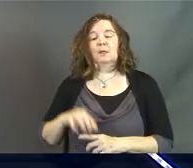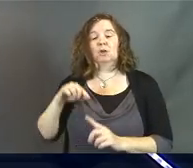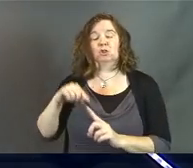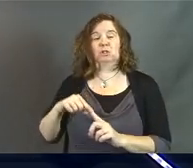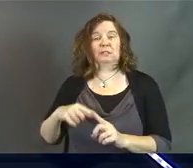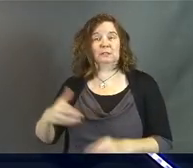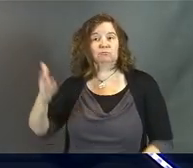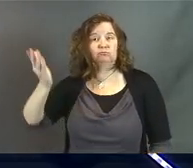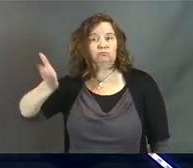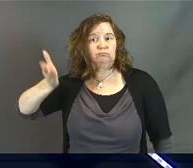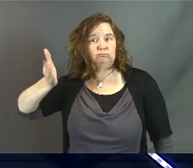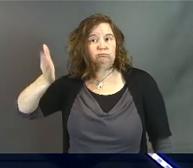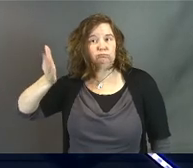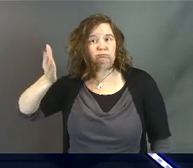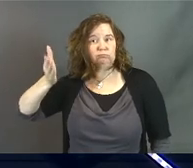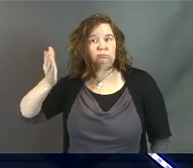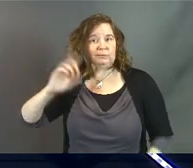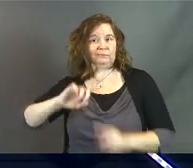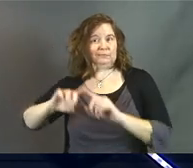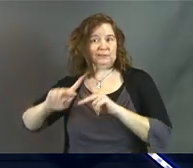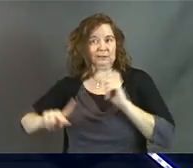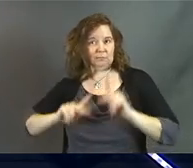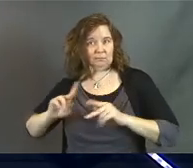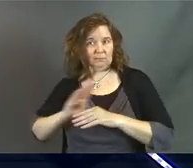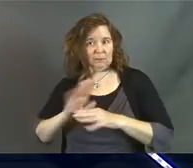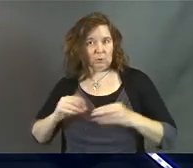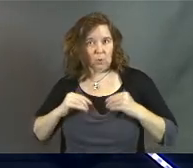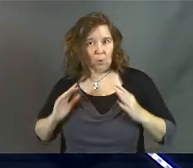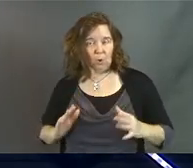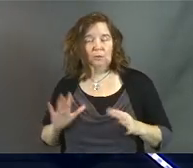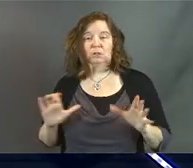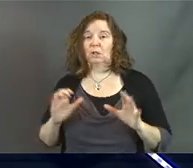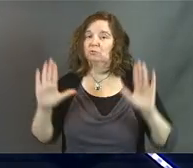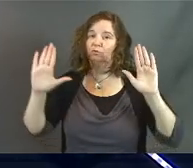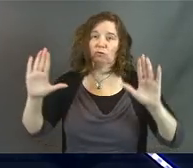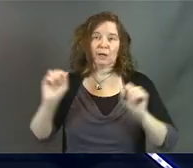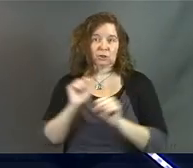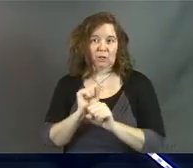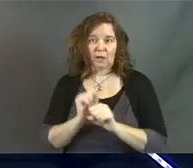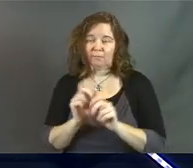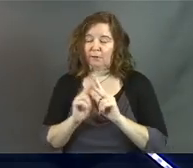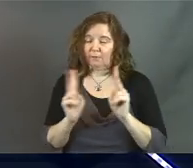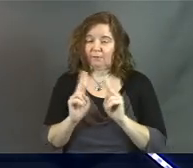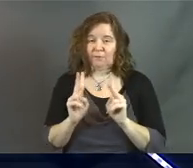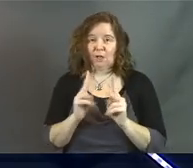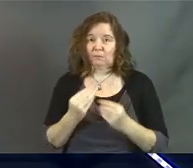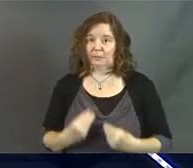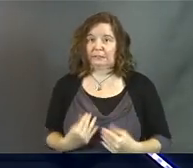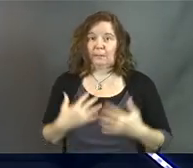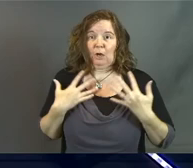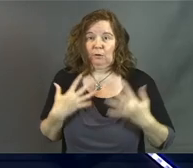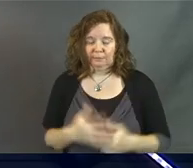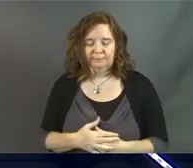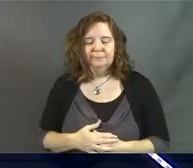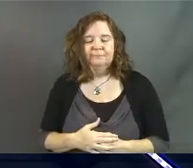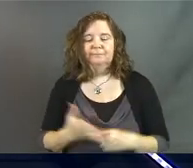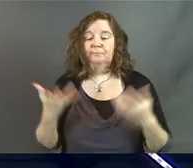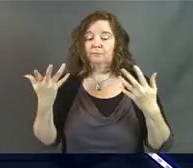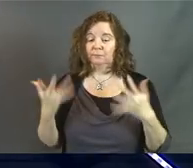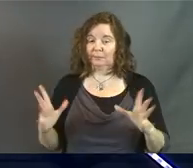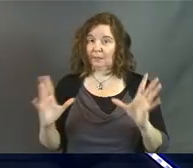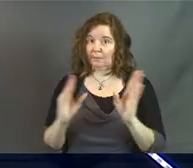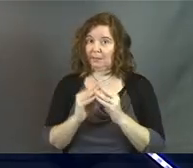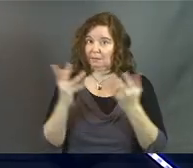she's speaking up front in front of all these business owners. And she does a great job, very, very inspiring. And after